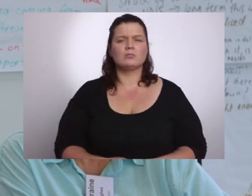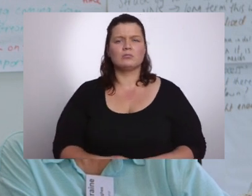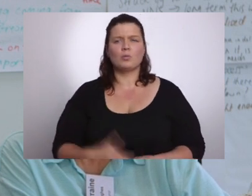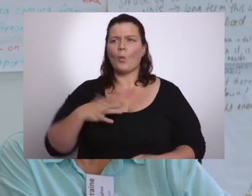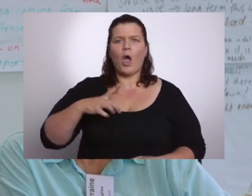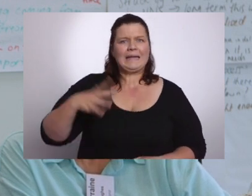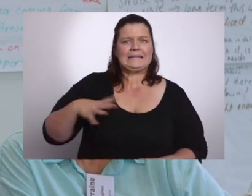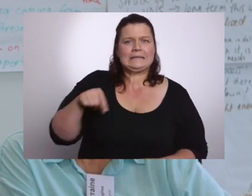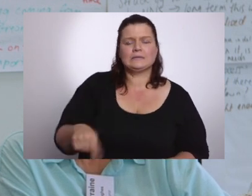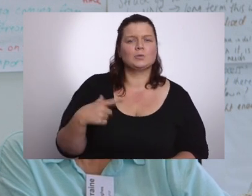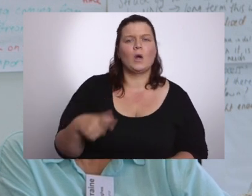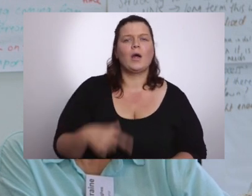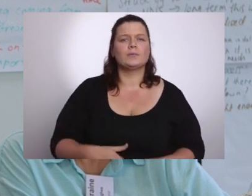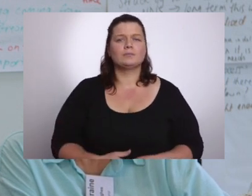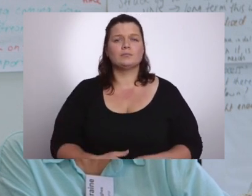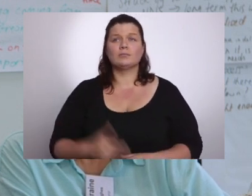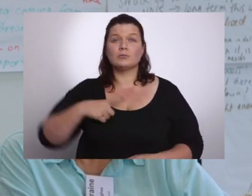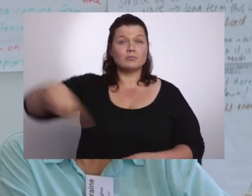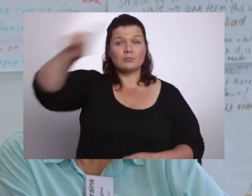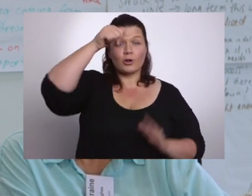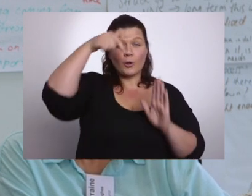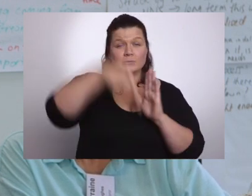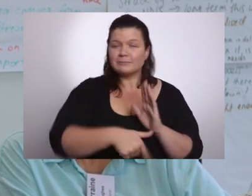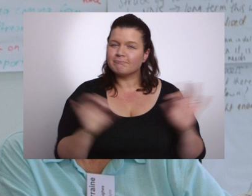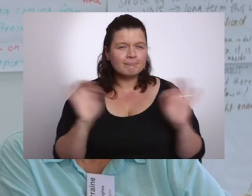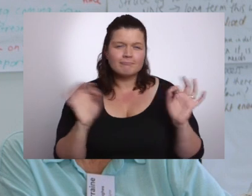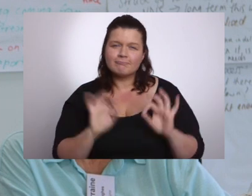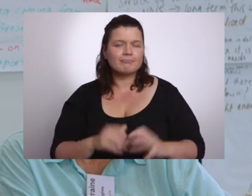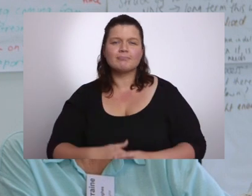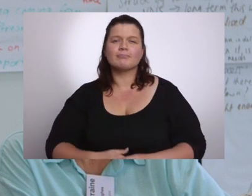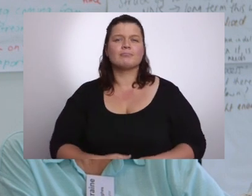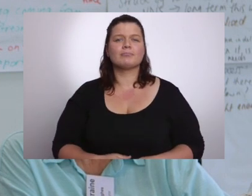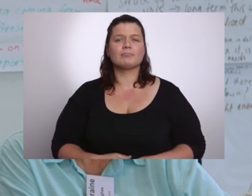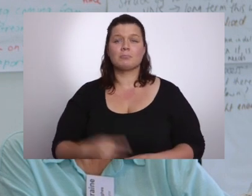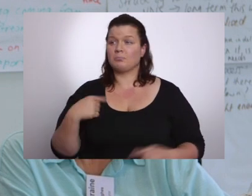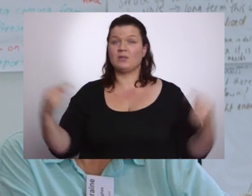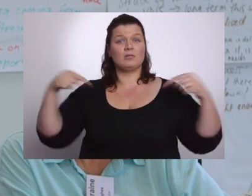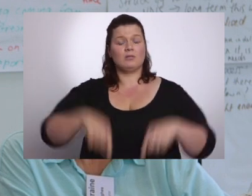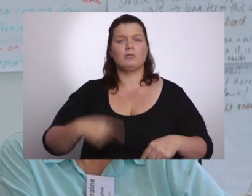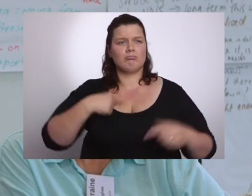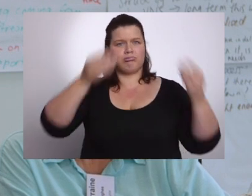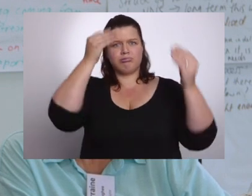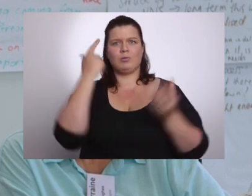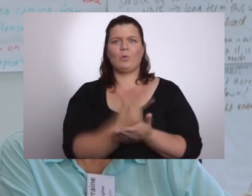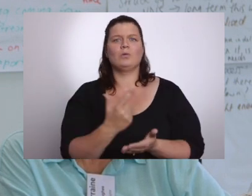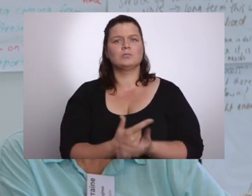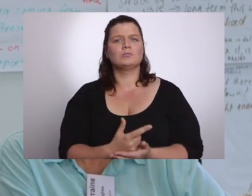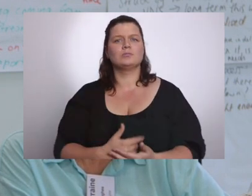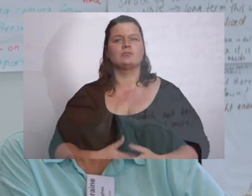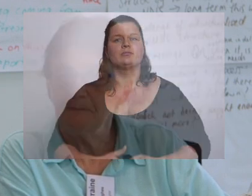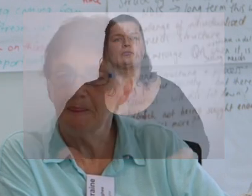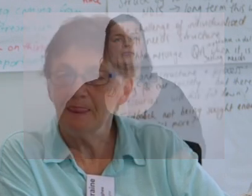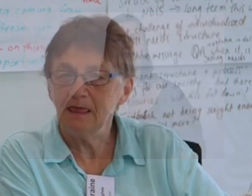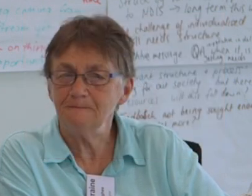why it's a good thing because most people wouldn't have an idea. They just have no idea what it's like. And that's something that my eyes were opened up to